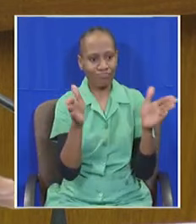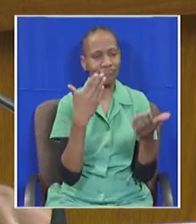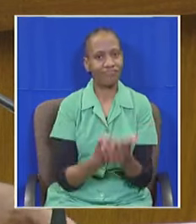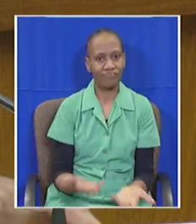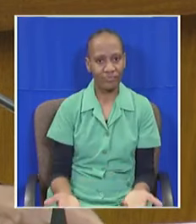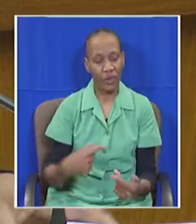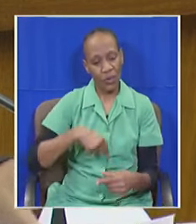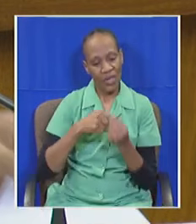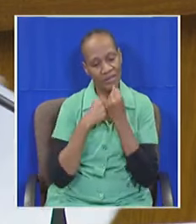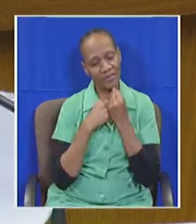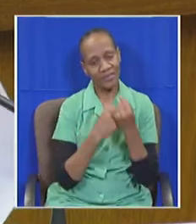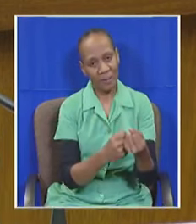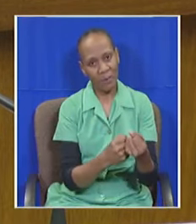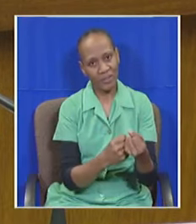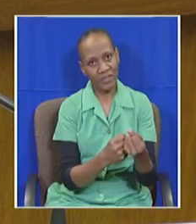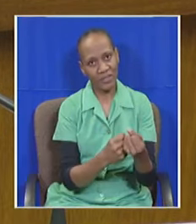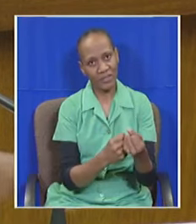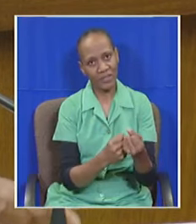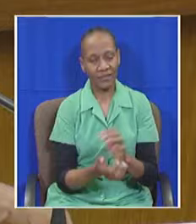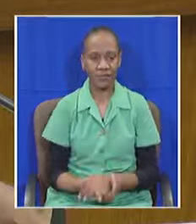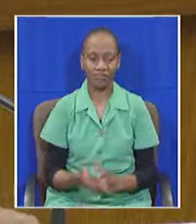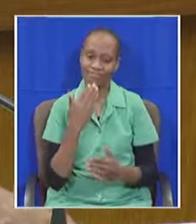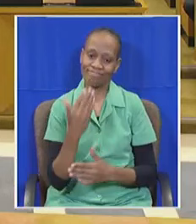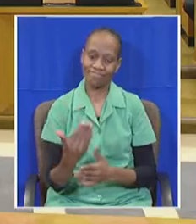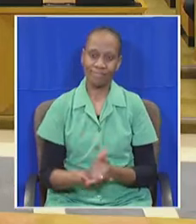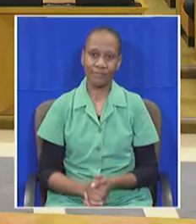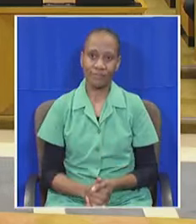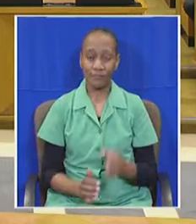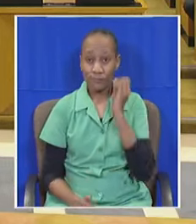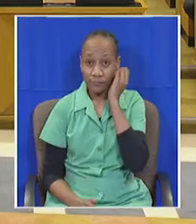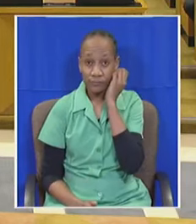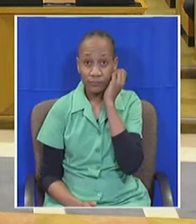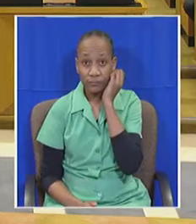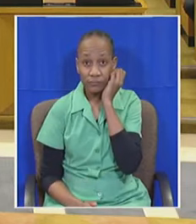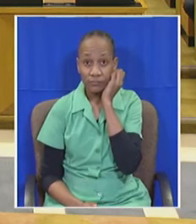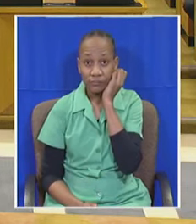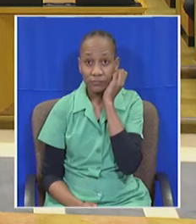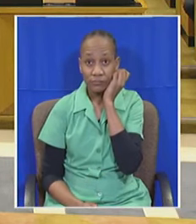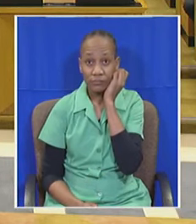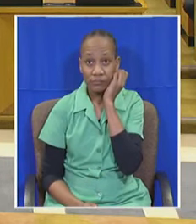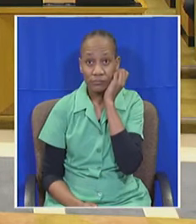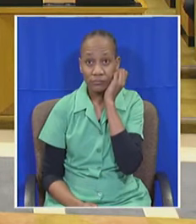We support this report, Chairperson. Thank you very much. Thank you. Any other